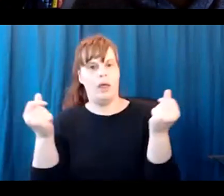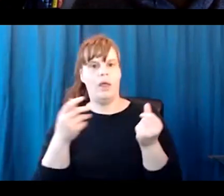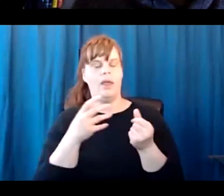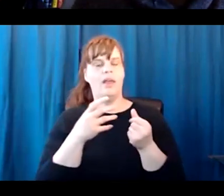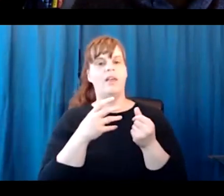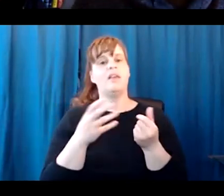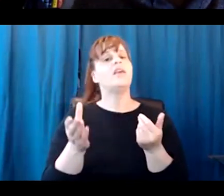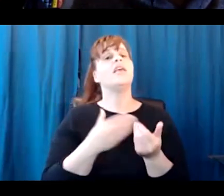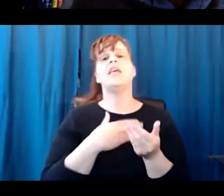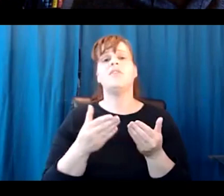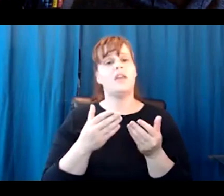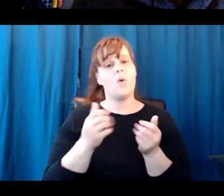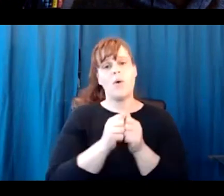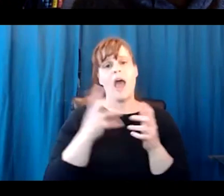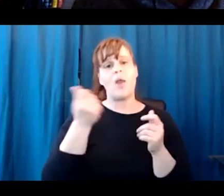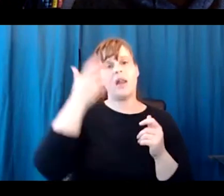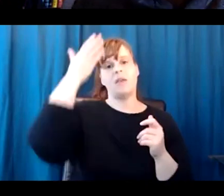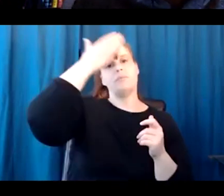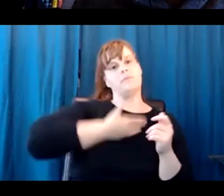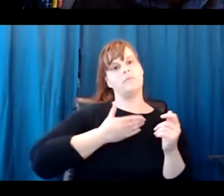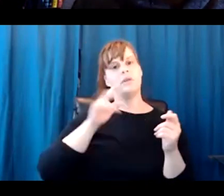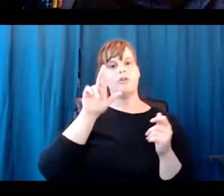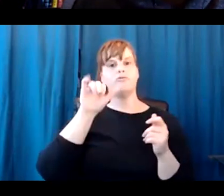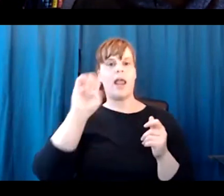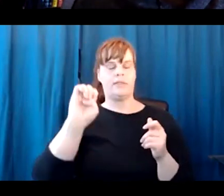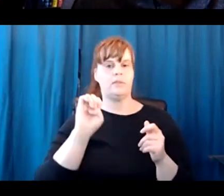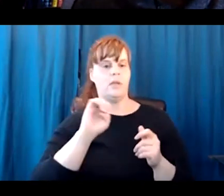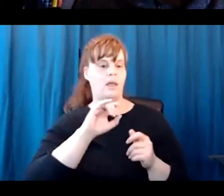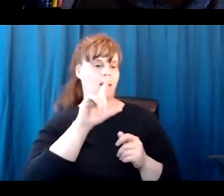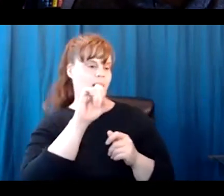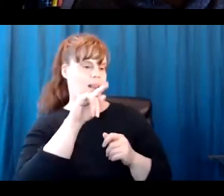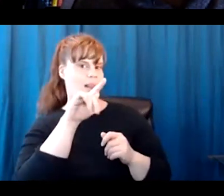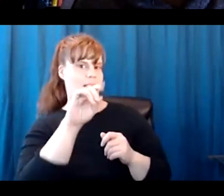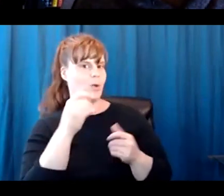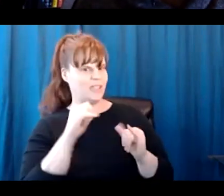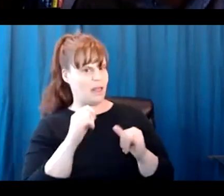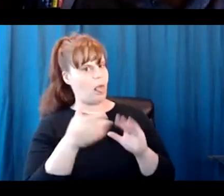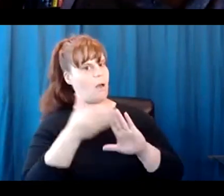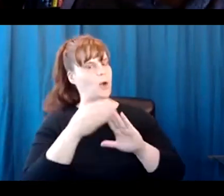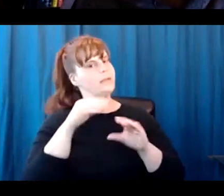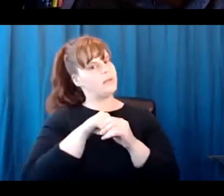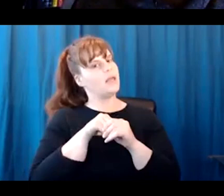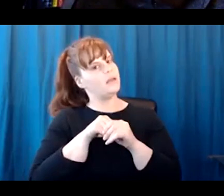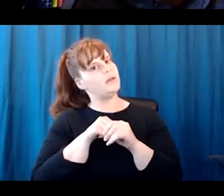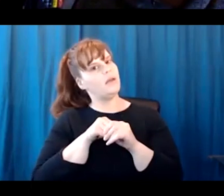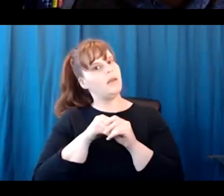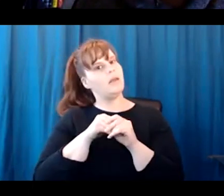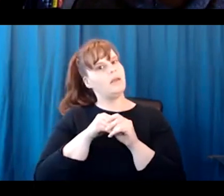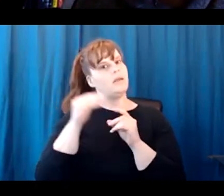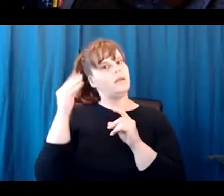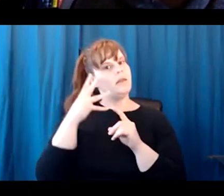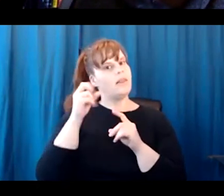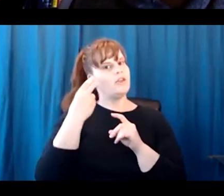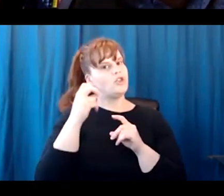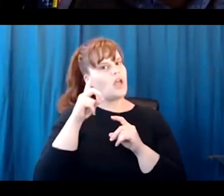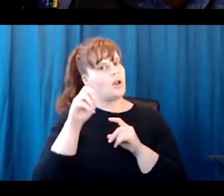of racial animus, Leto operates in the shadow of the slave master, commanding his chattel to copulate and